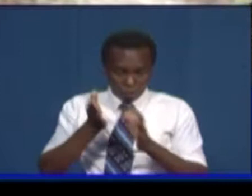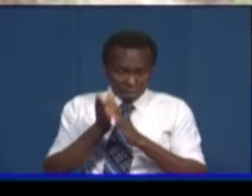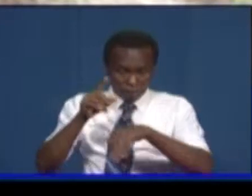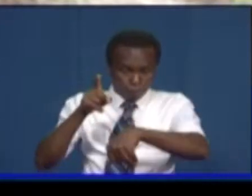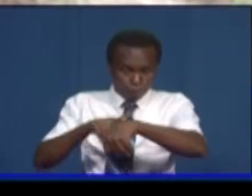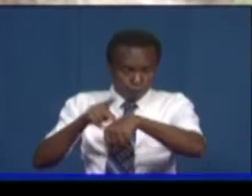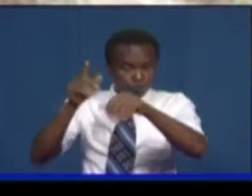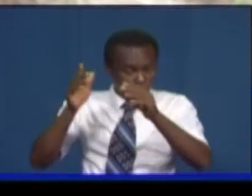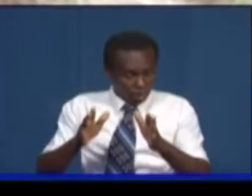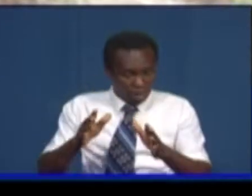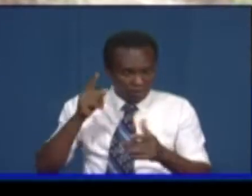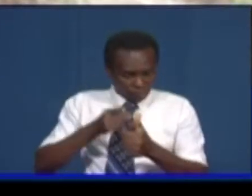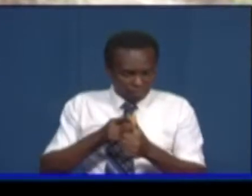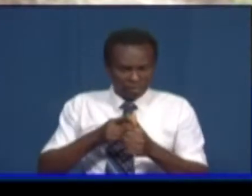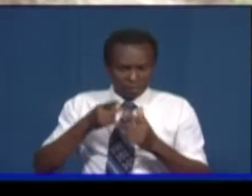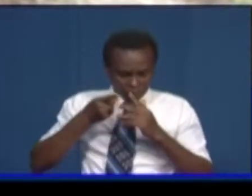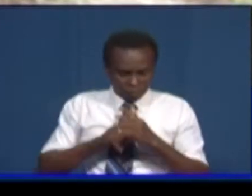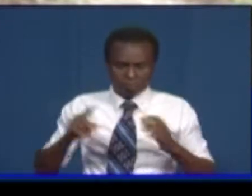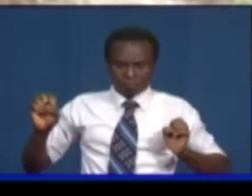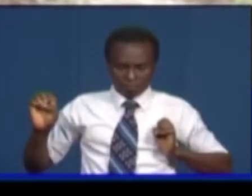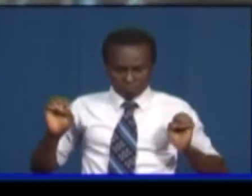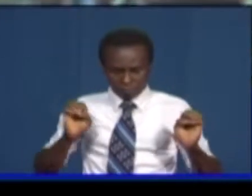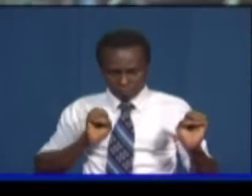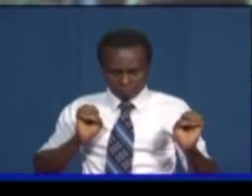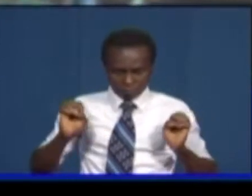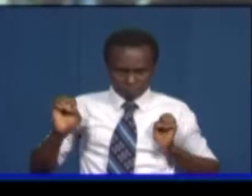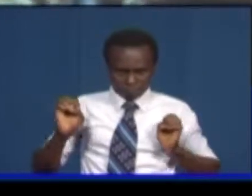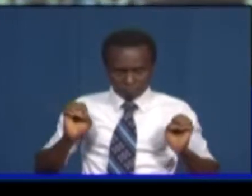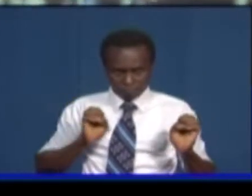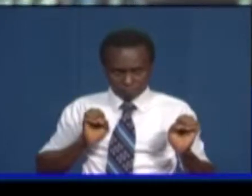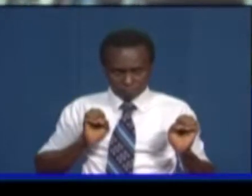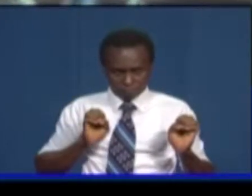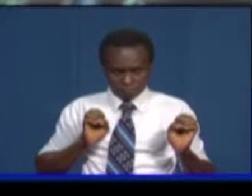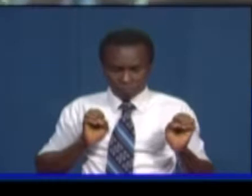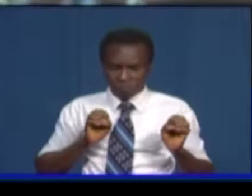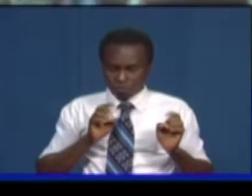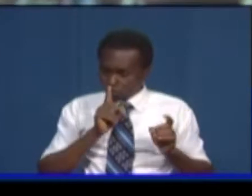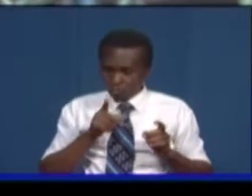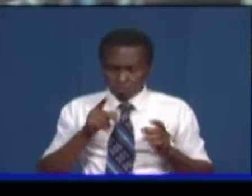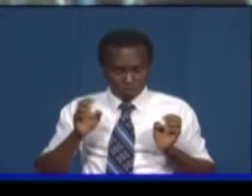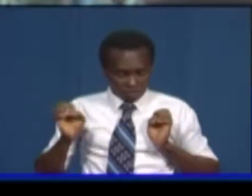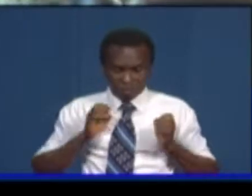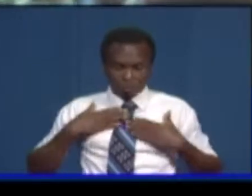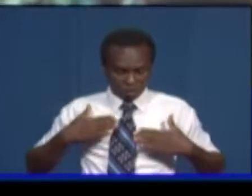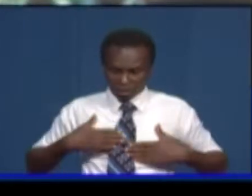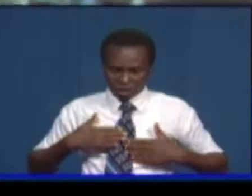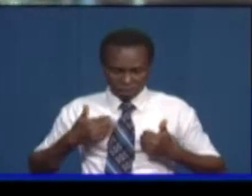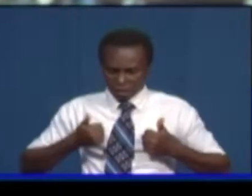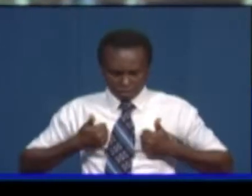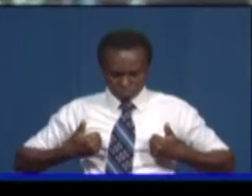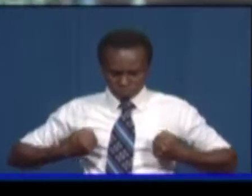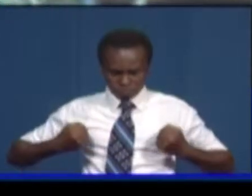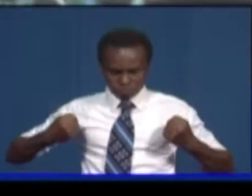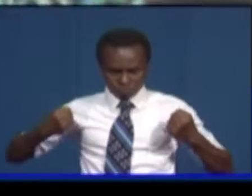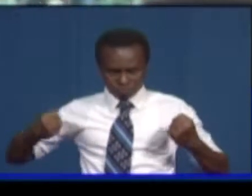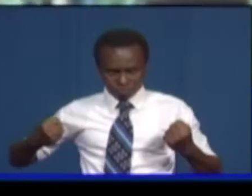them, you exercise the body, and then it helps you grow well too. You need to exercise a lot. You know, exercise is good for the body. As you are growing up,